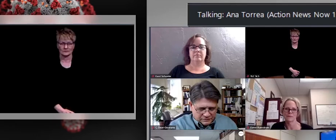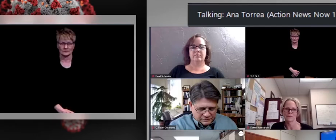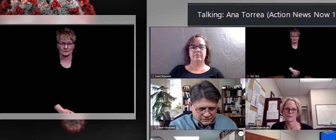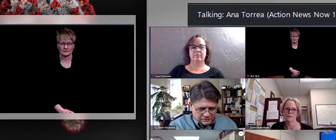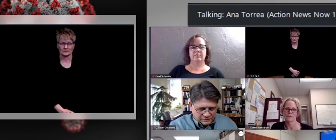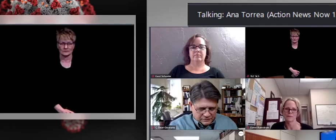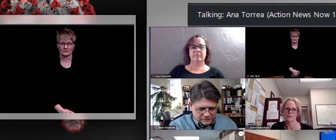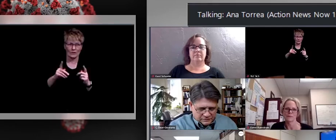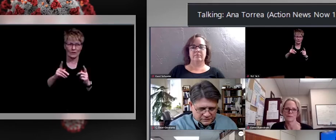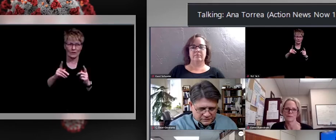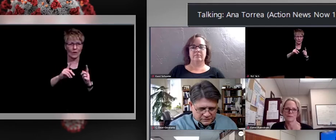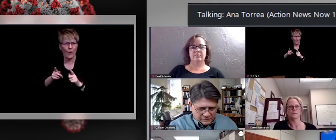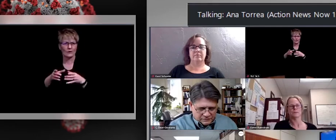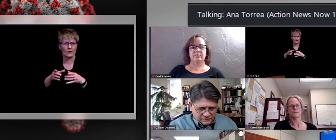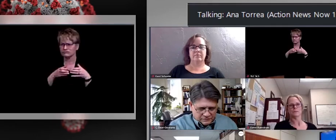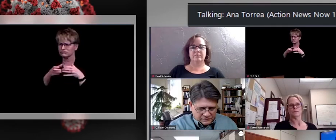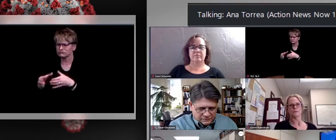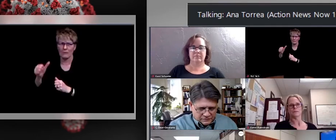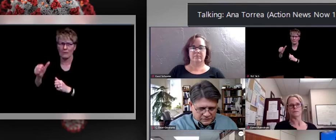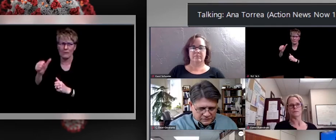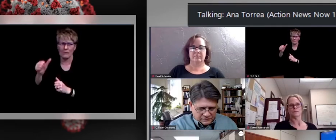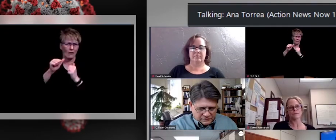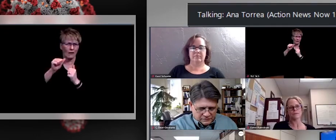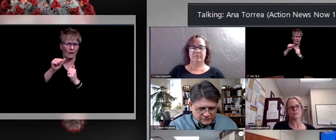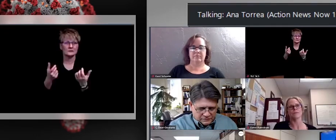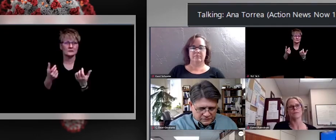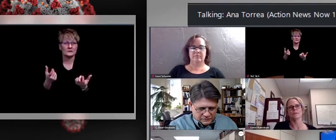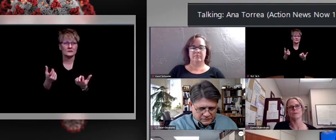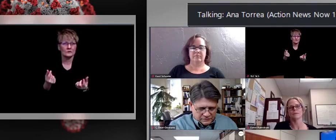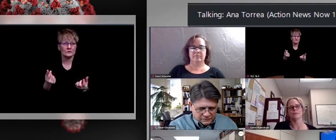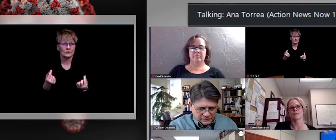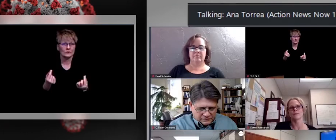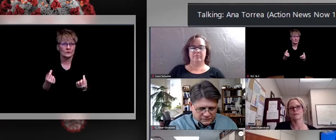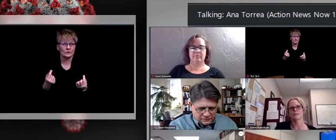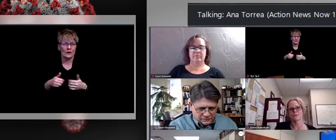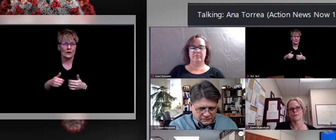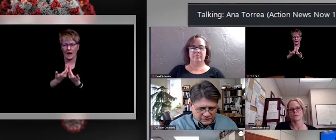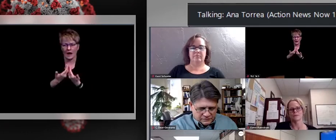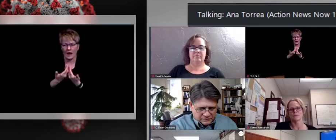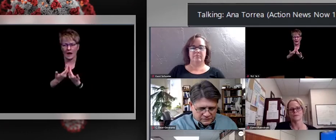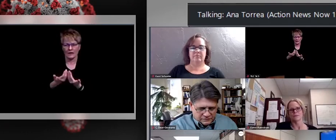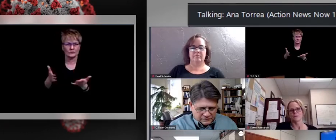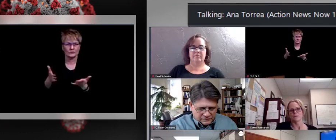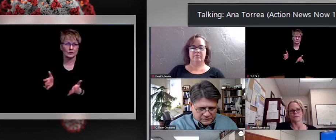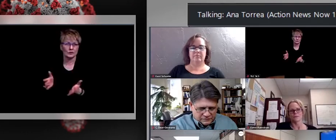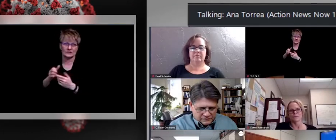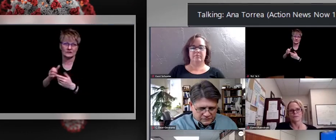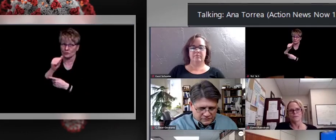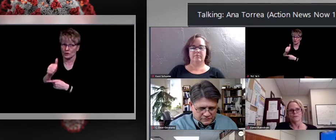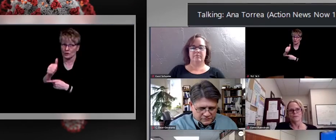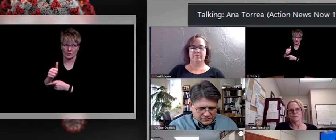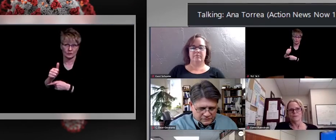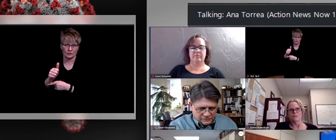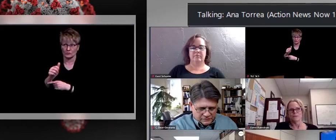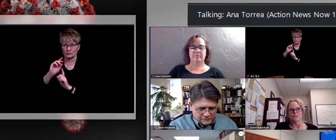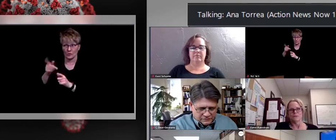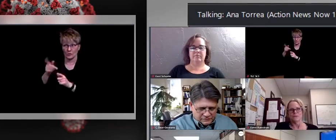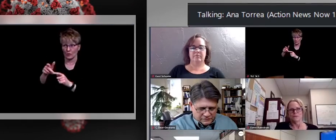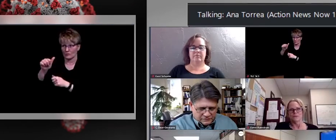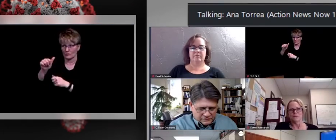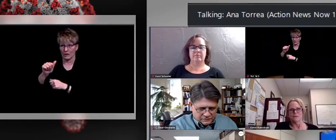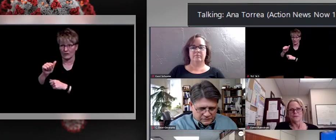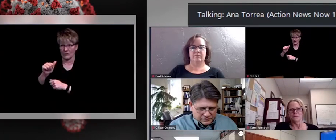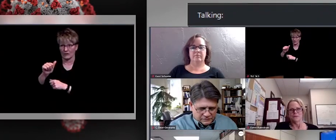under the red tier, bars that don't serve food are not allowed to be open today or allowed to be open?